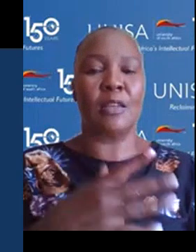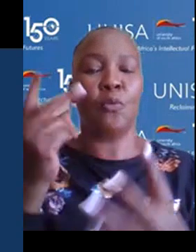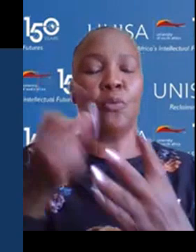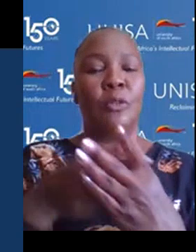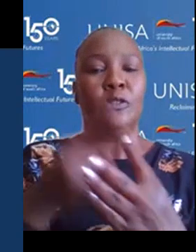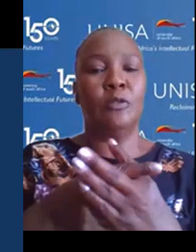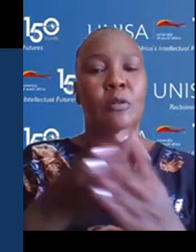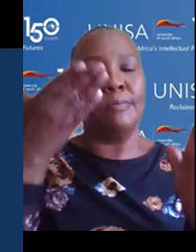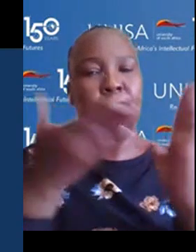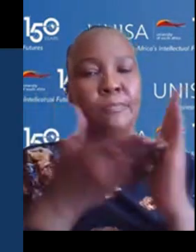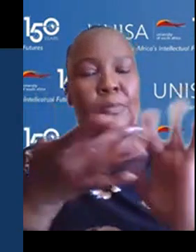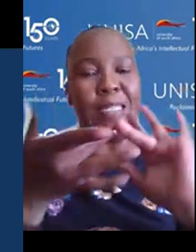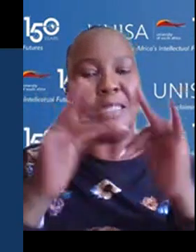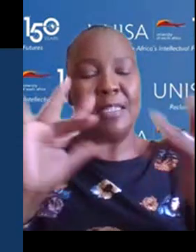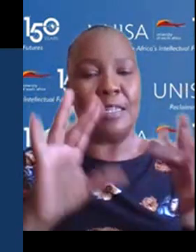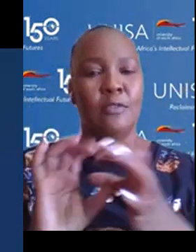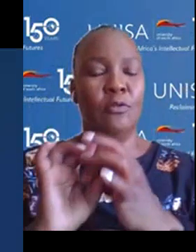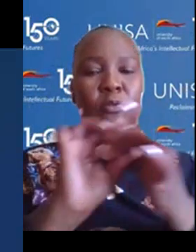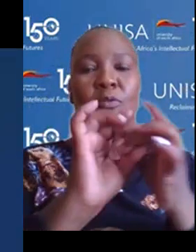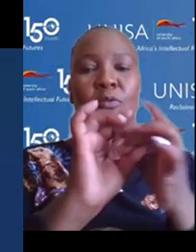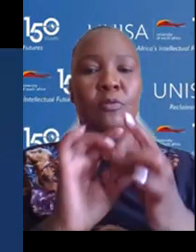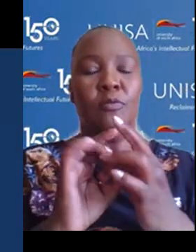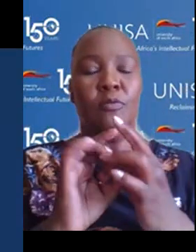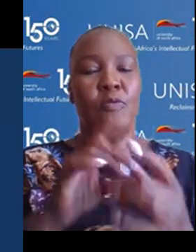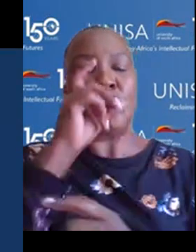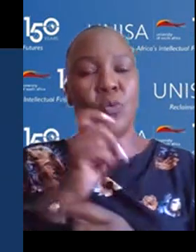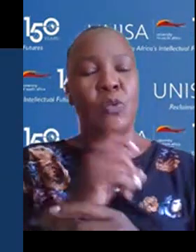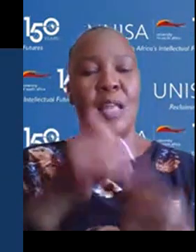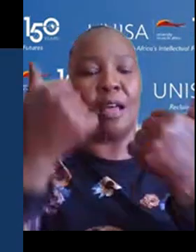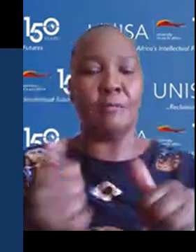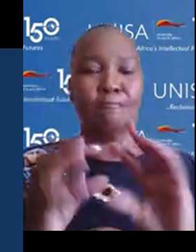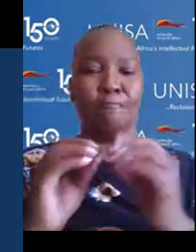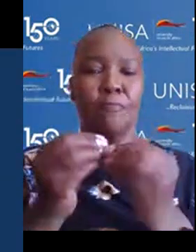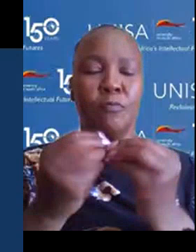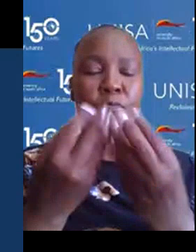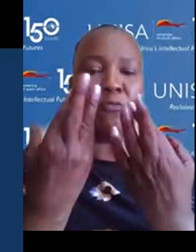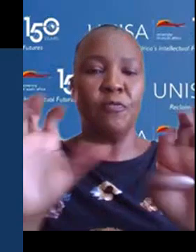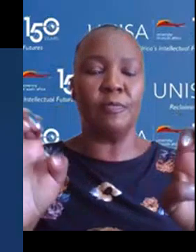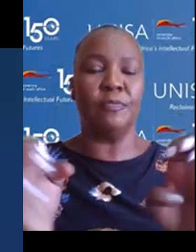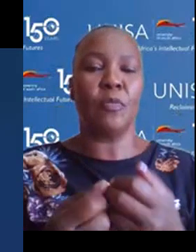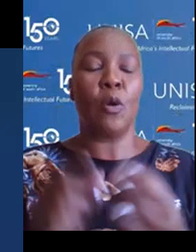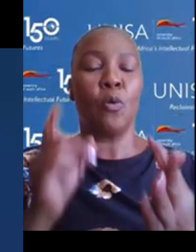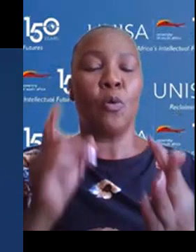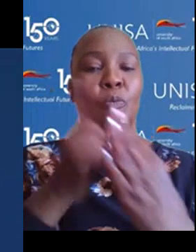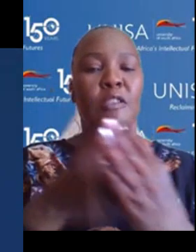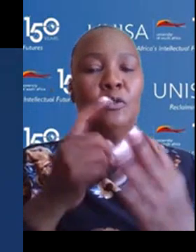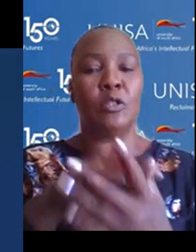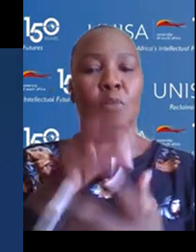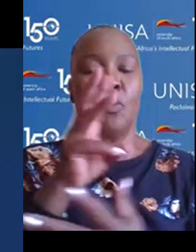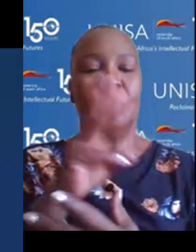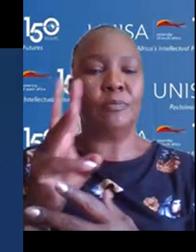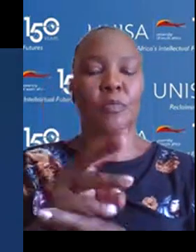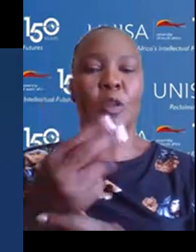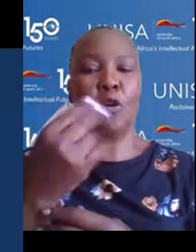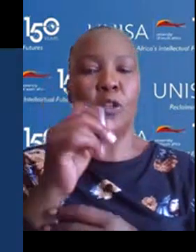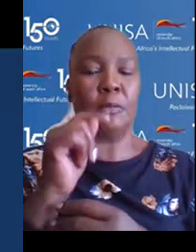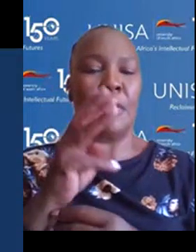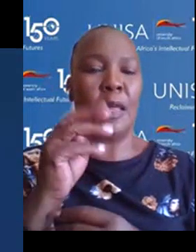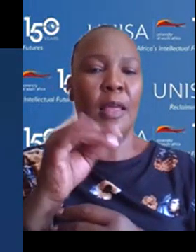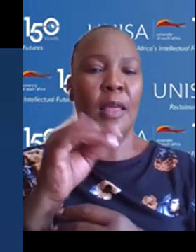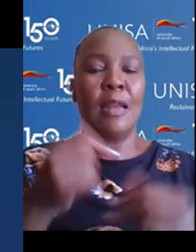just need an internet connection with your user account, and you can create it for free on Windows website. A Hotmail account can